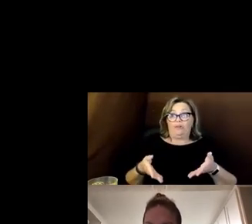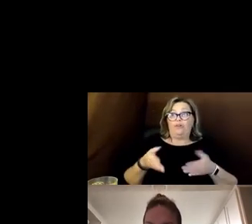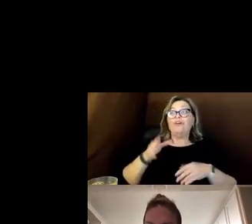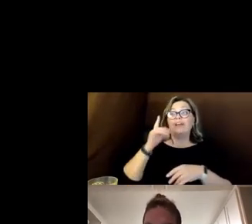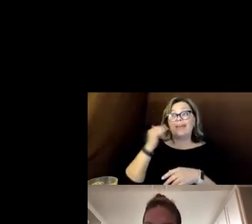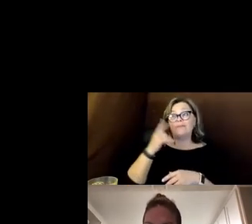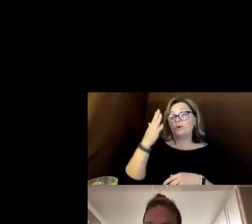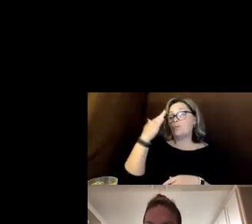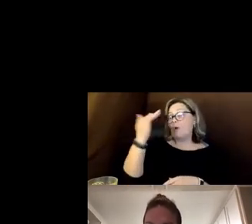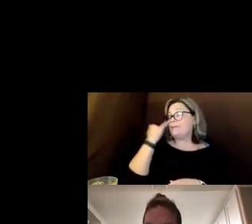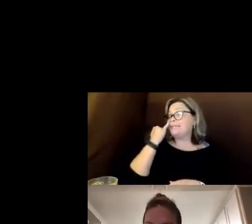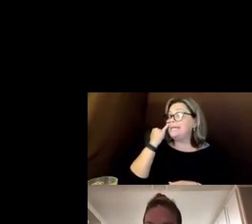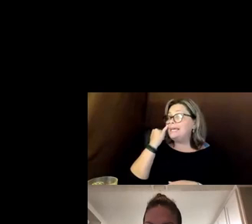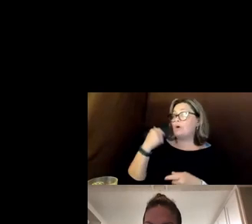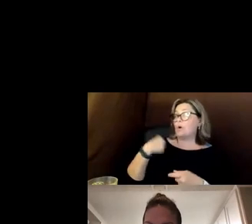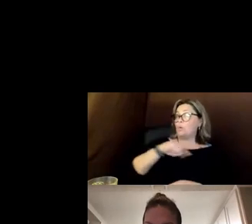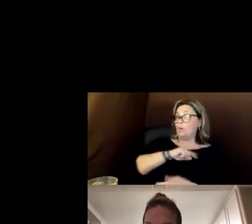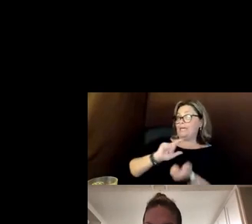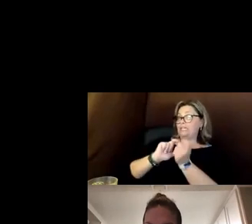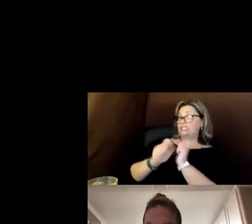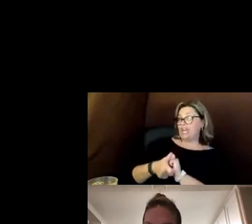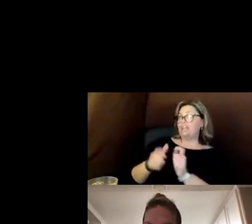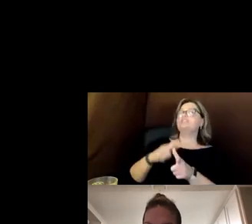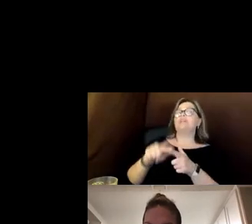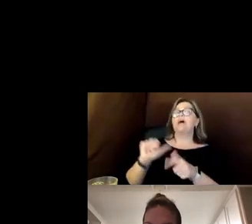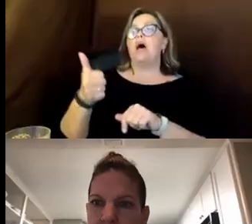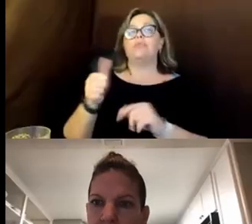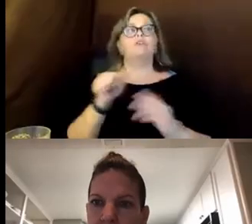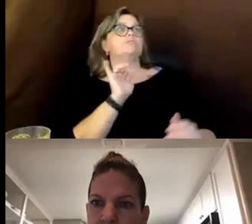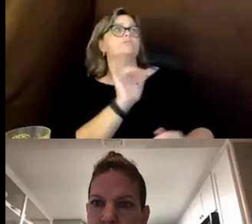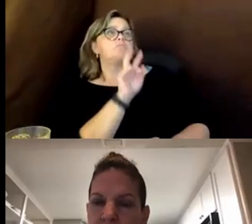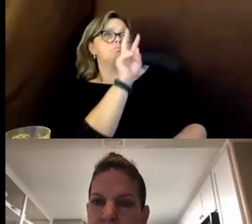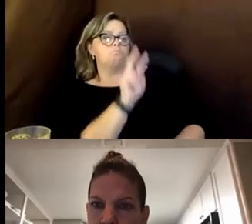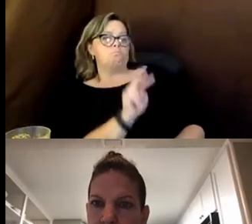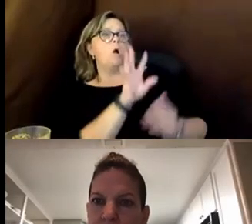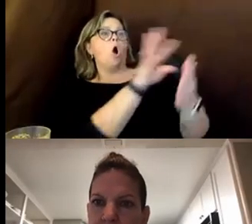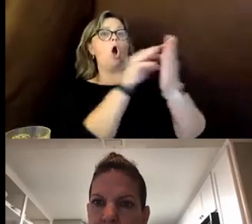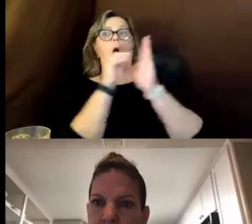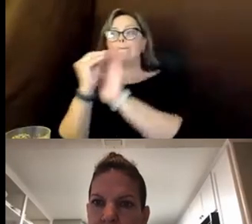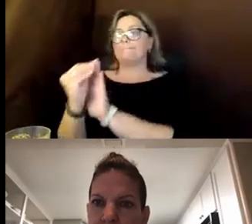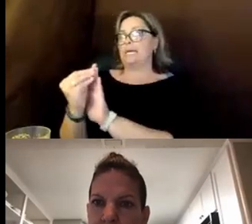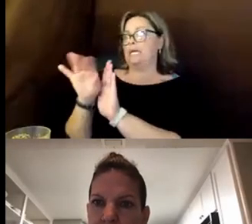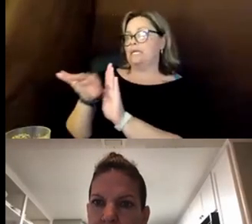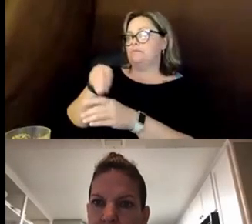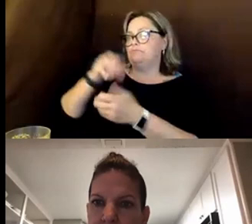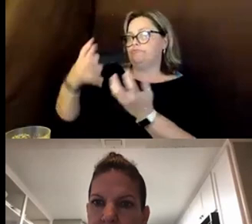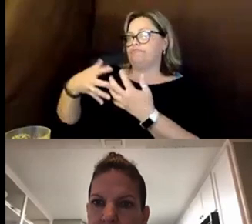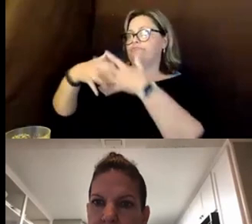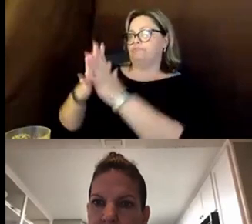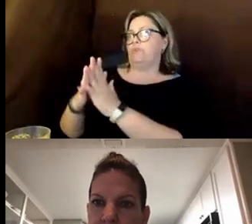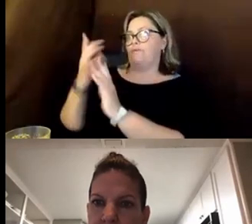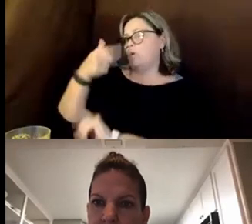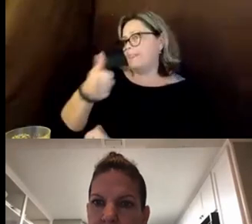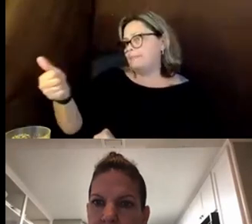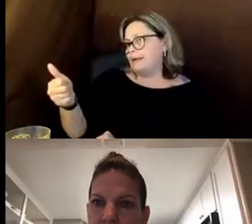throughout other states that are kind of just getting this going for themselves. Now, there's also the element